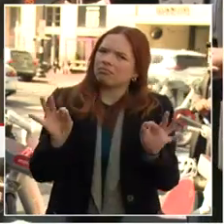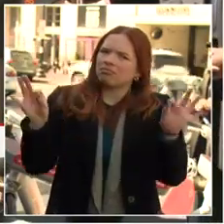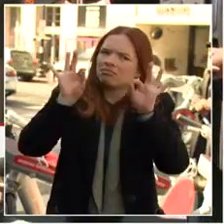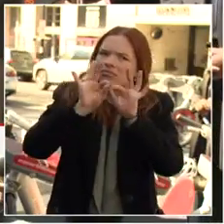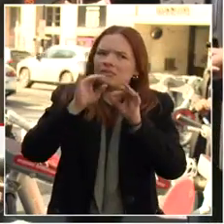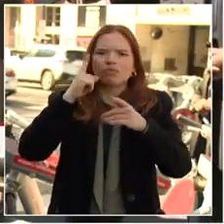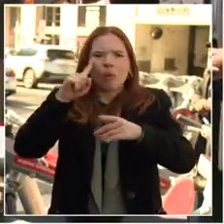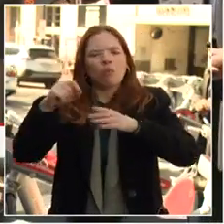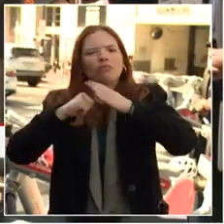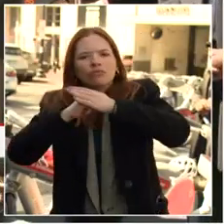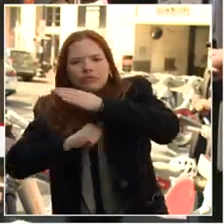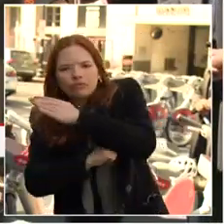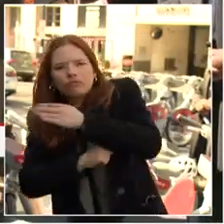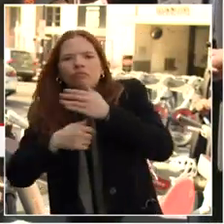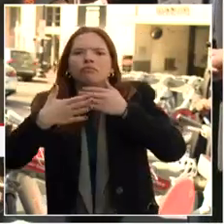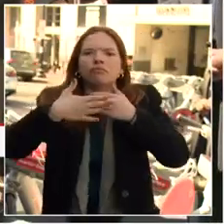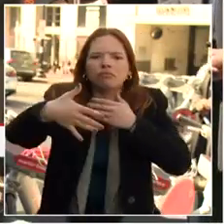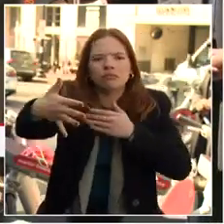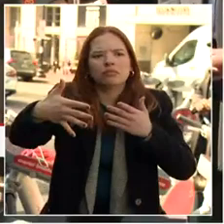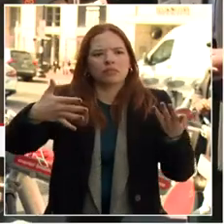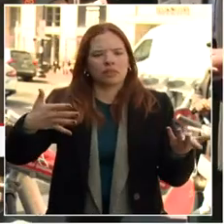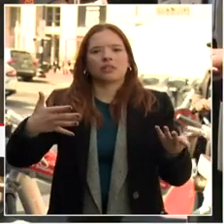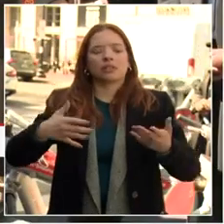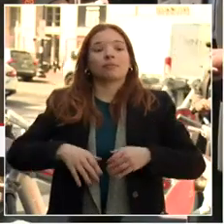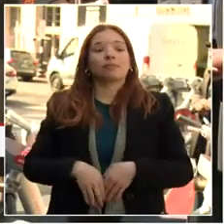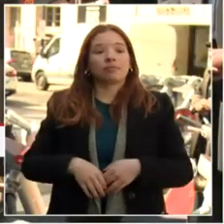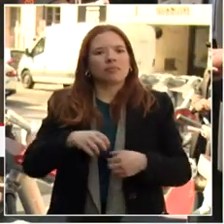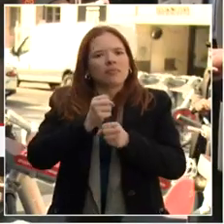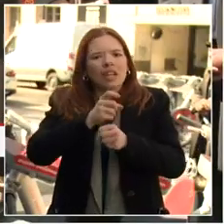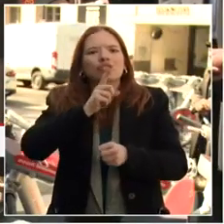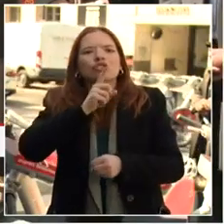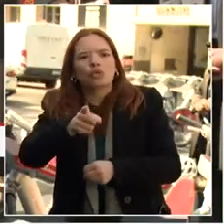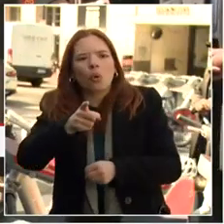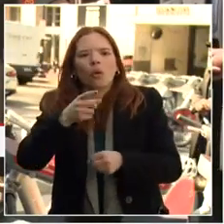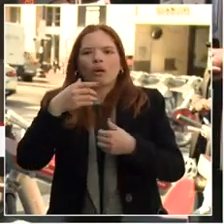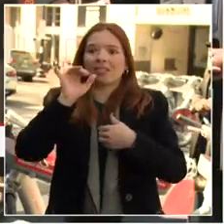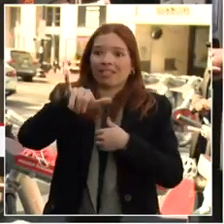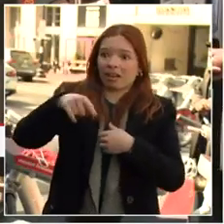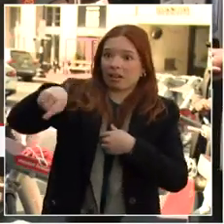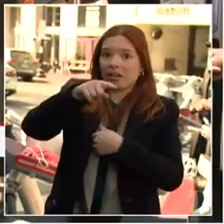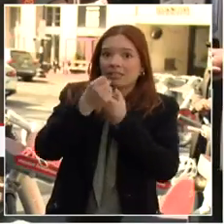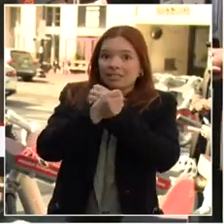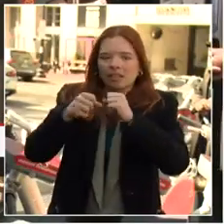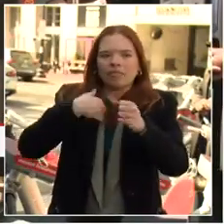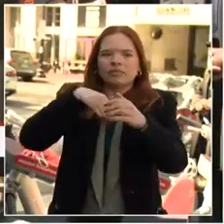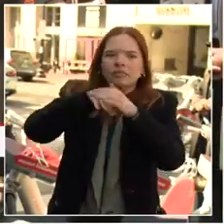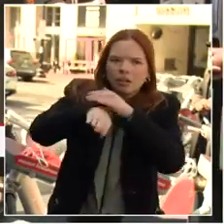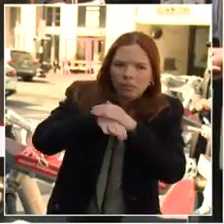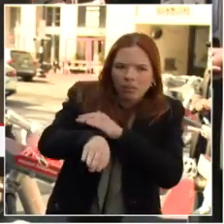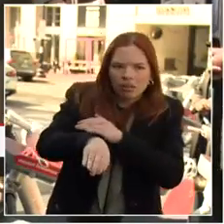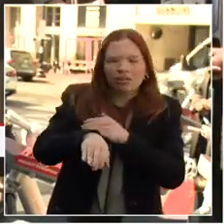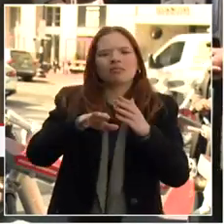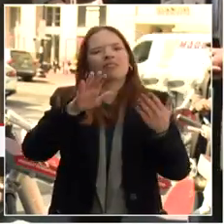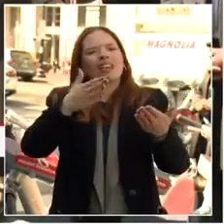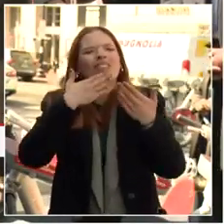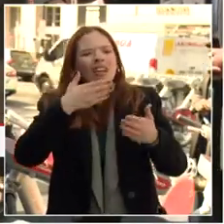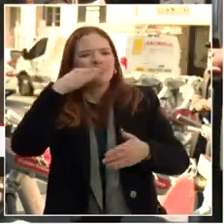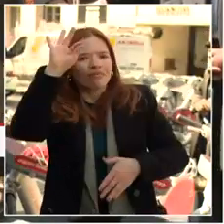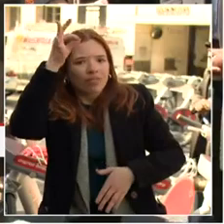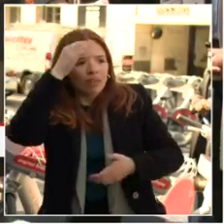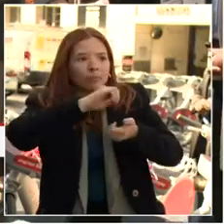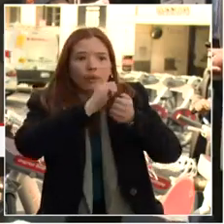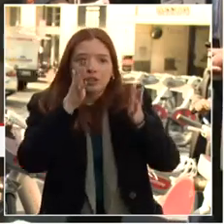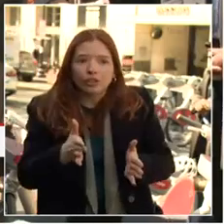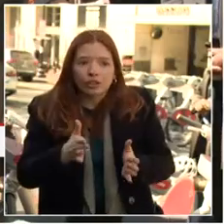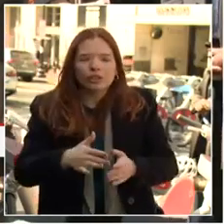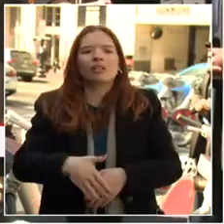city safer and more accessible for everyone. So before I close, I want to thank our federal partners, and also want to thank our Capital